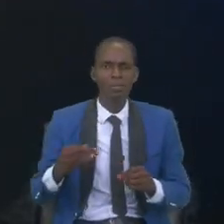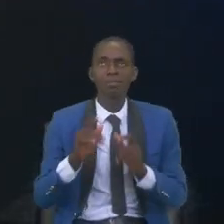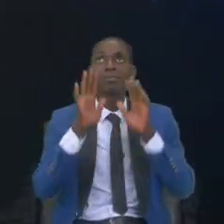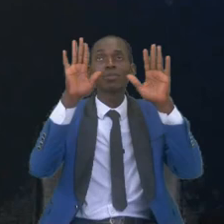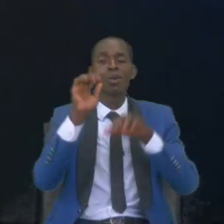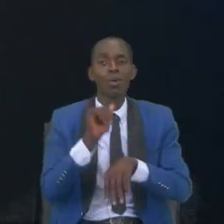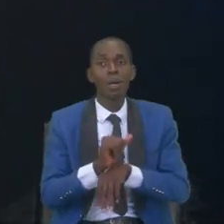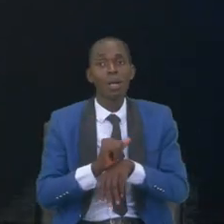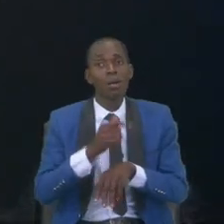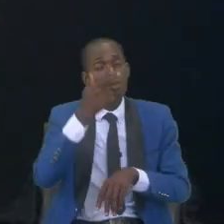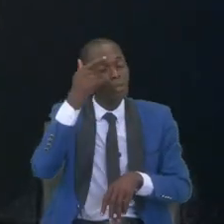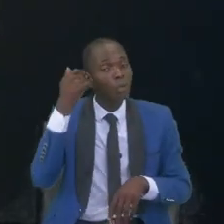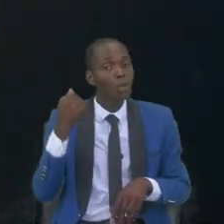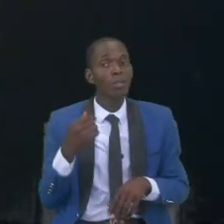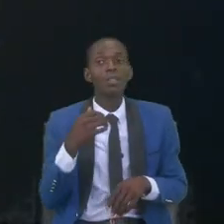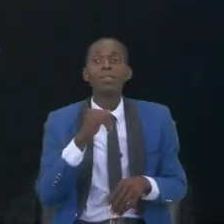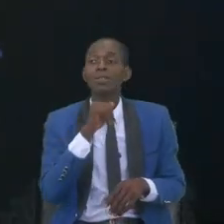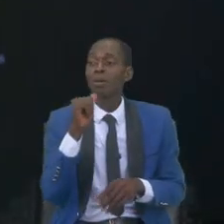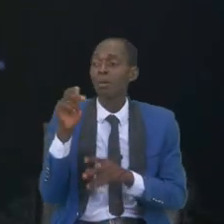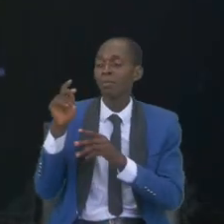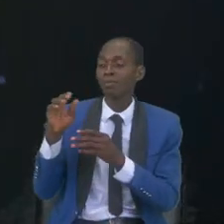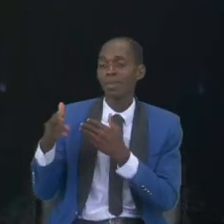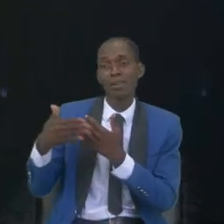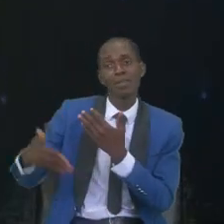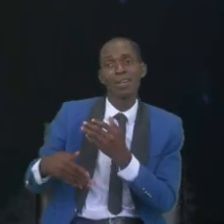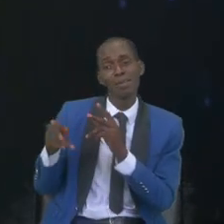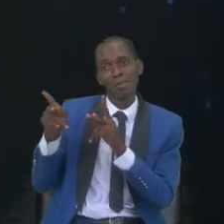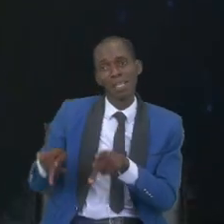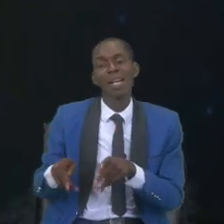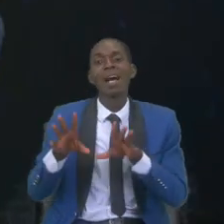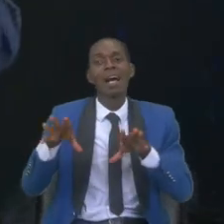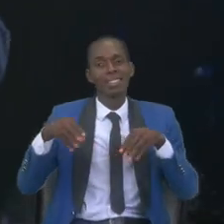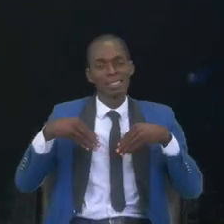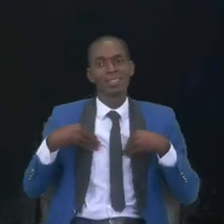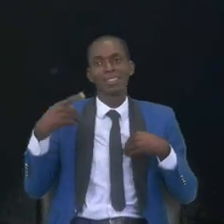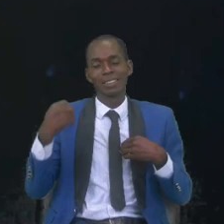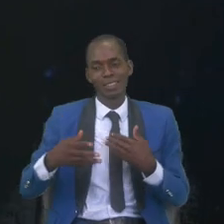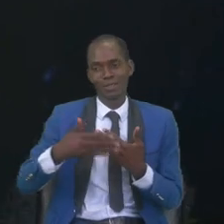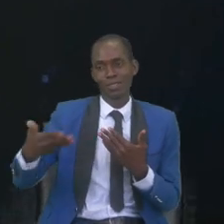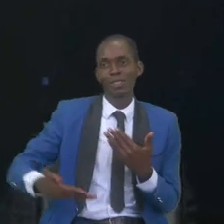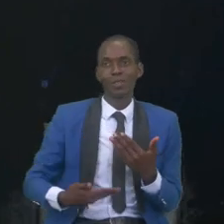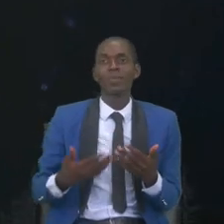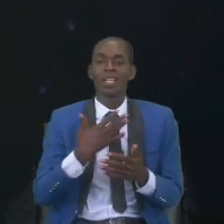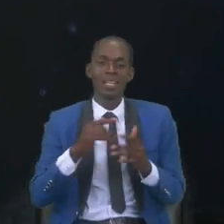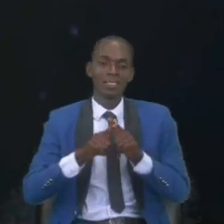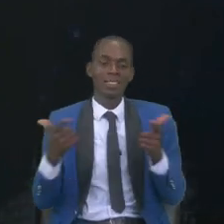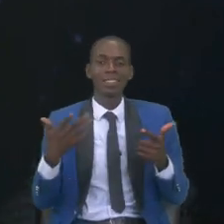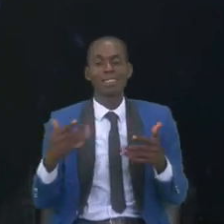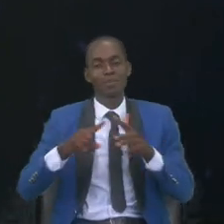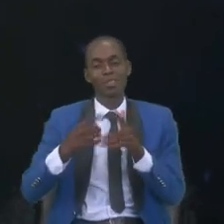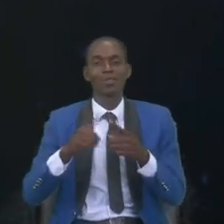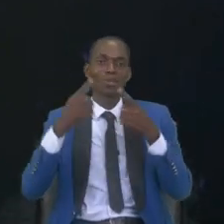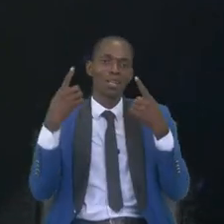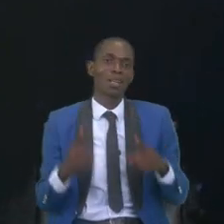an unofficial man accepted the challenge and great things began to happen.